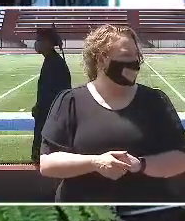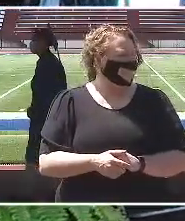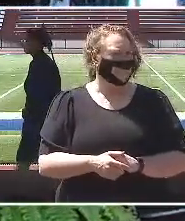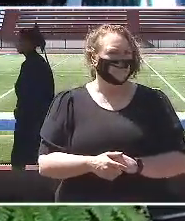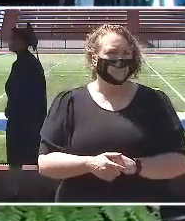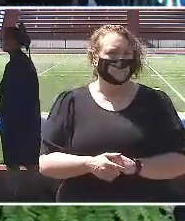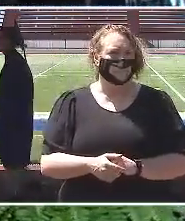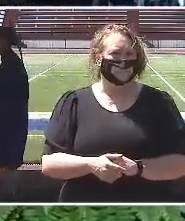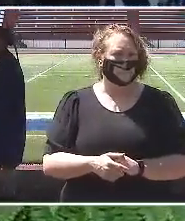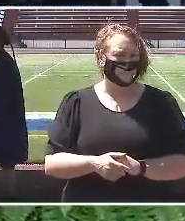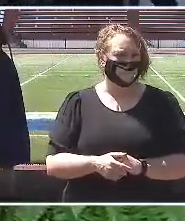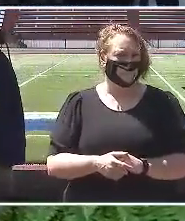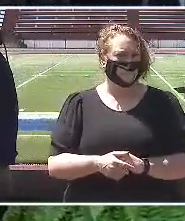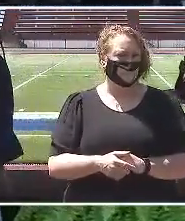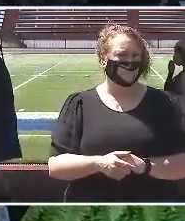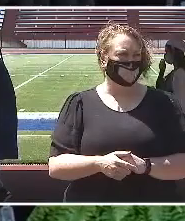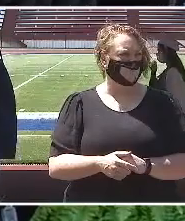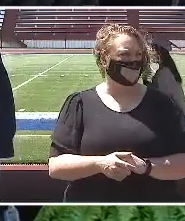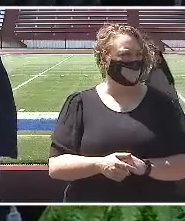Jesse Banos Piedra.